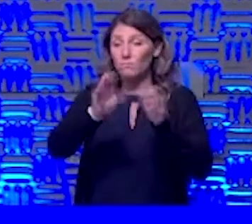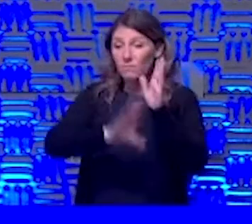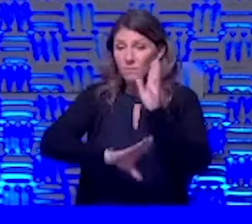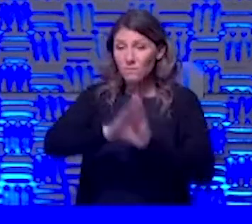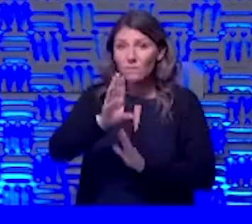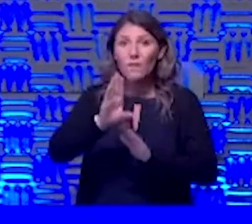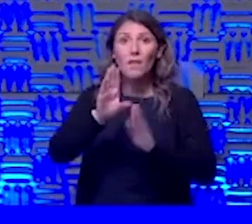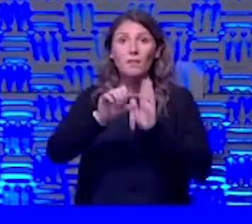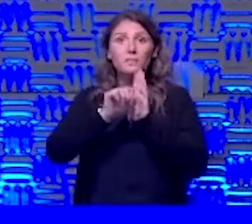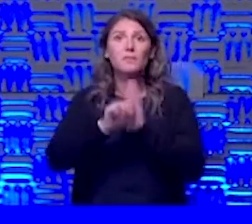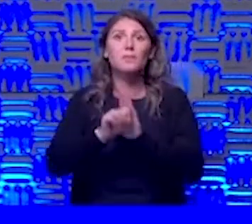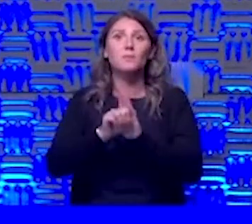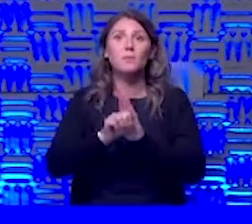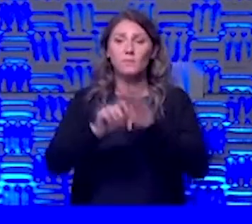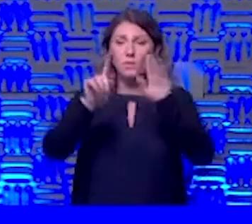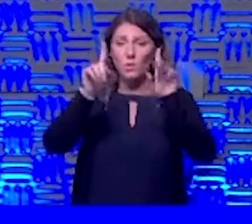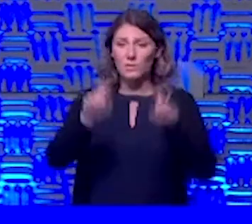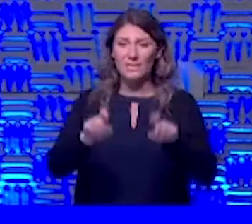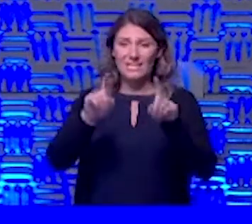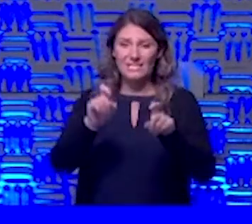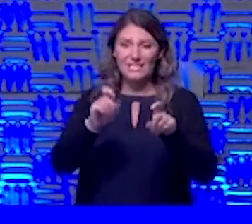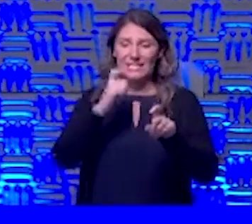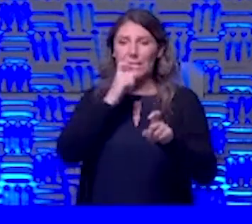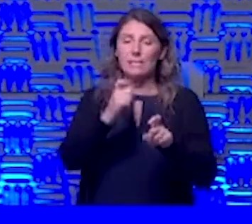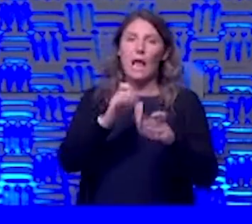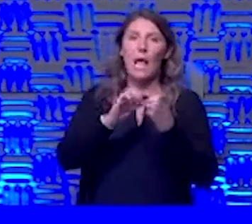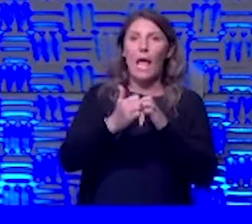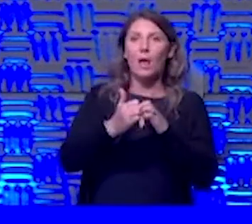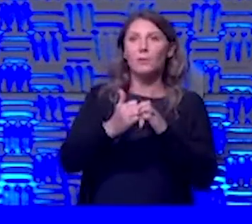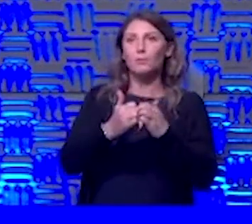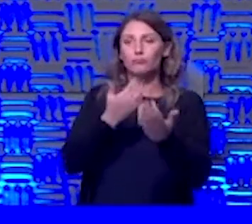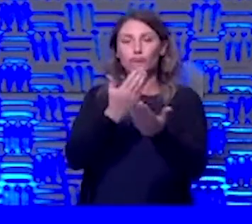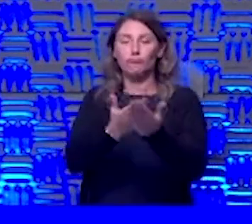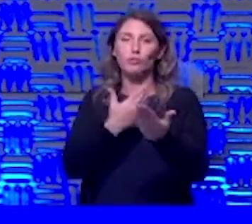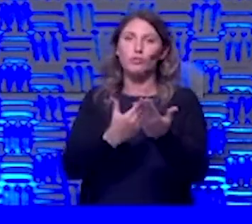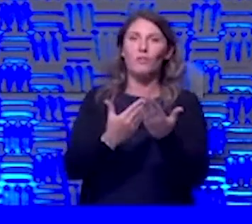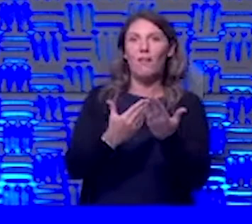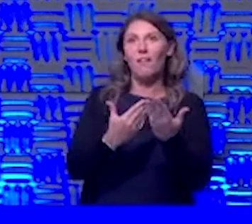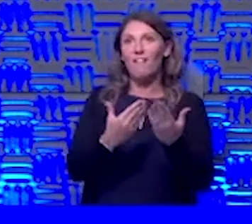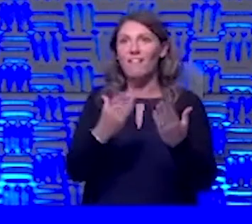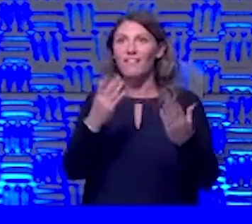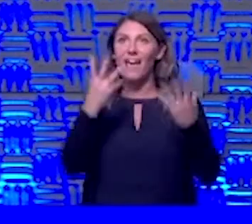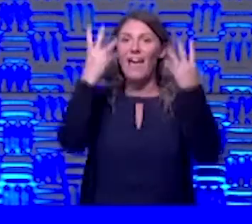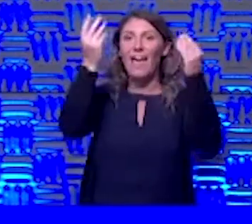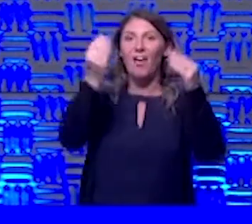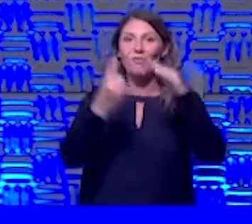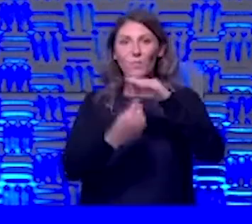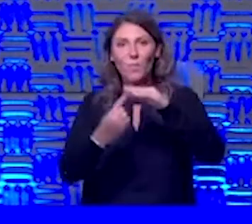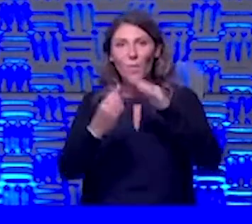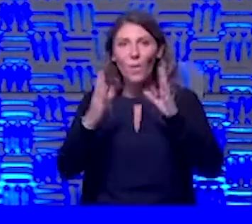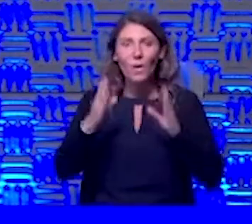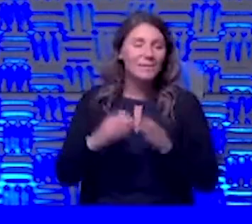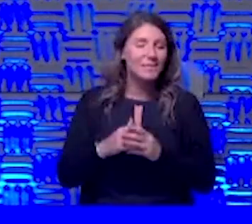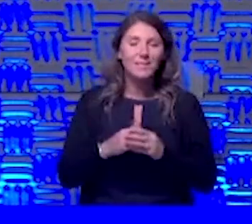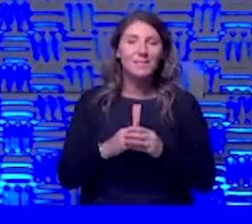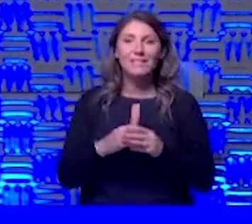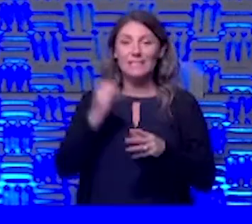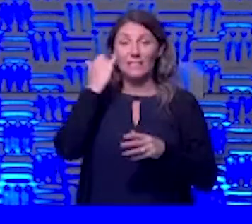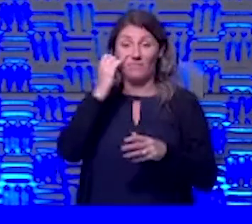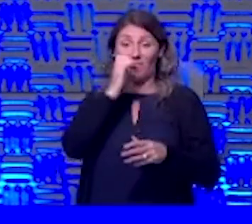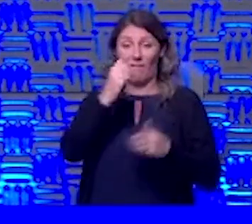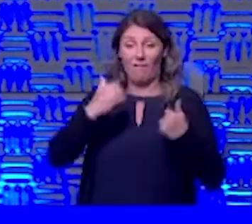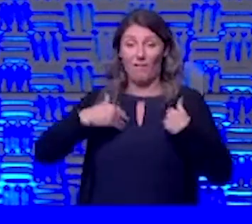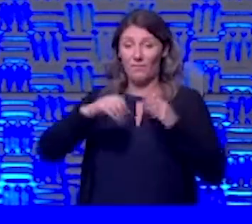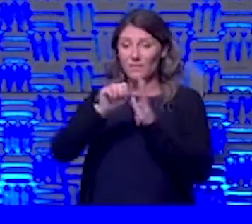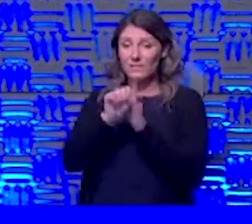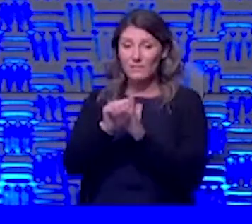So testing is not a way to get out of the quarantine. So at this point in time, if you're otherwise not having symptoms,